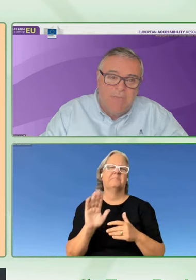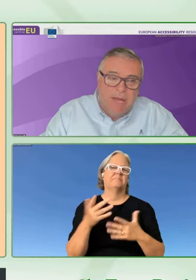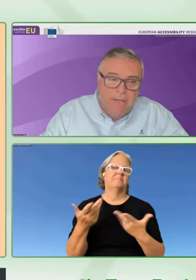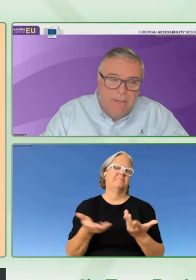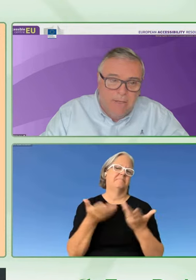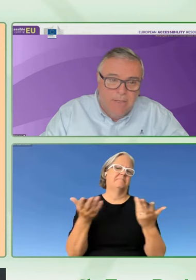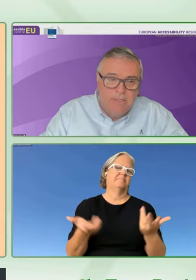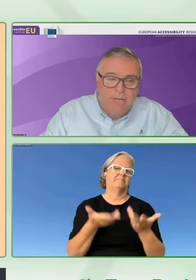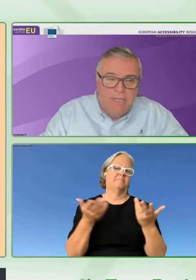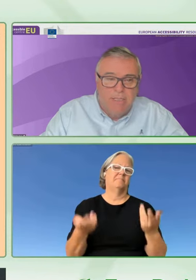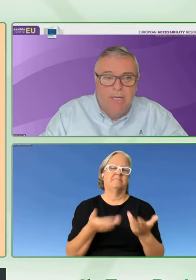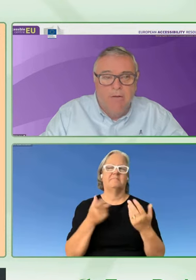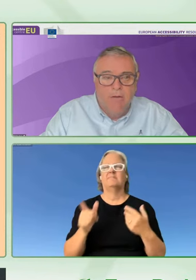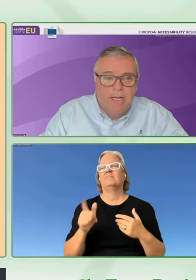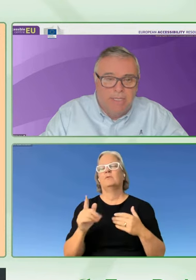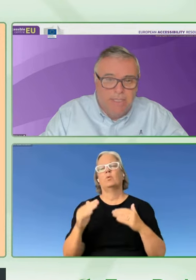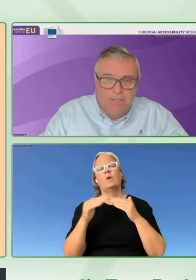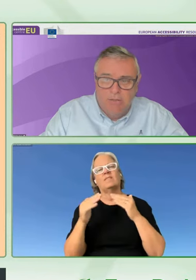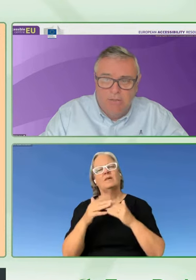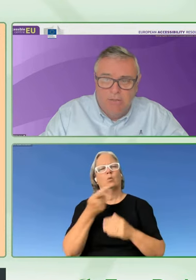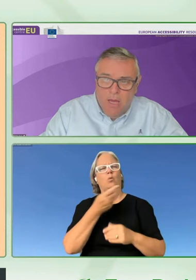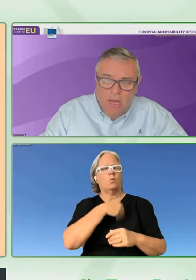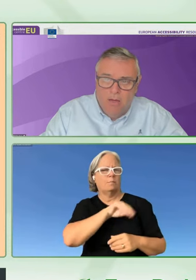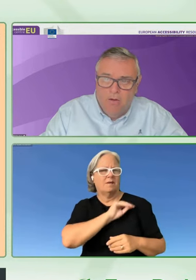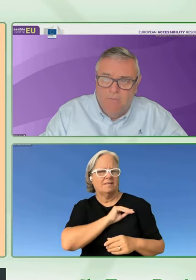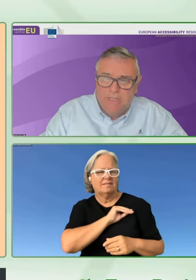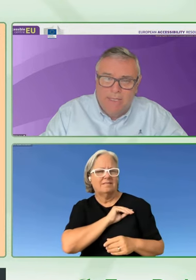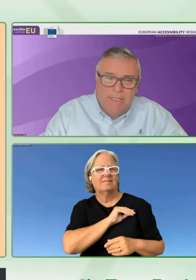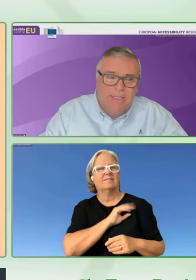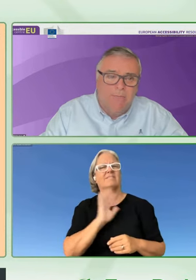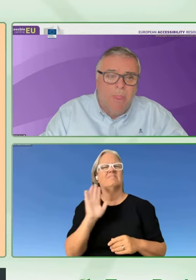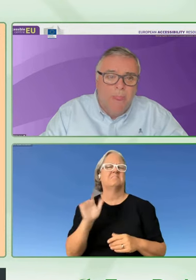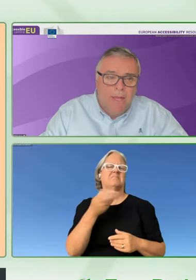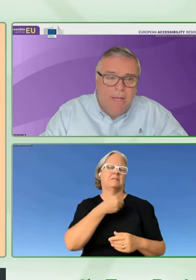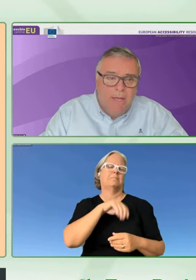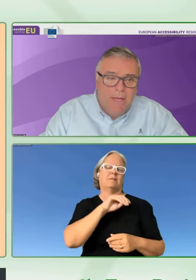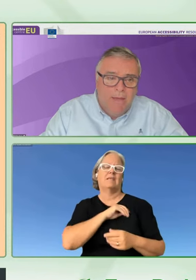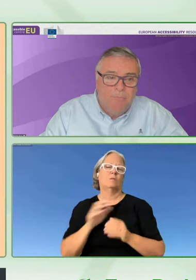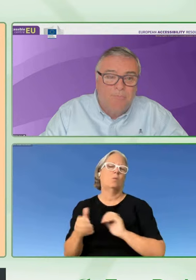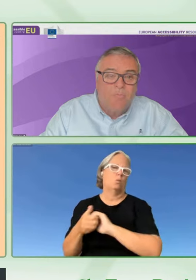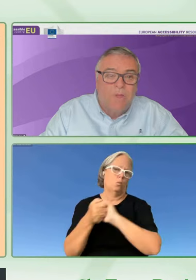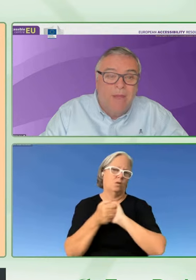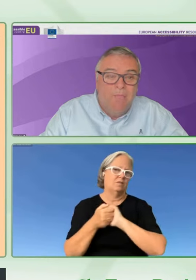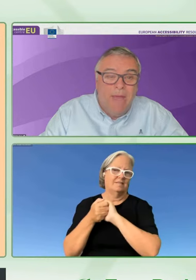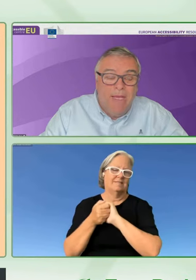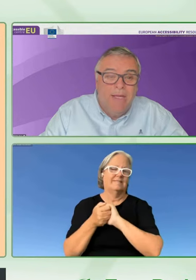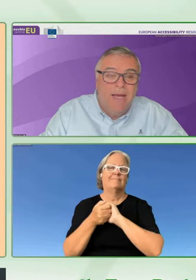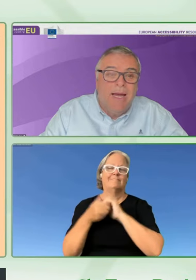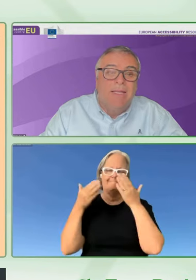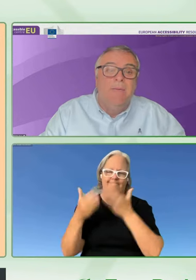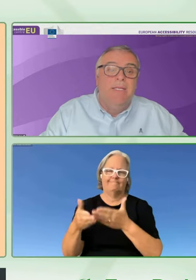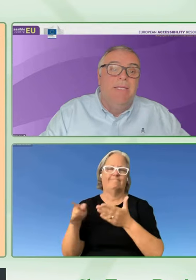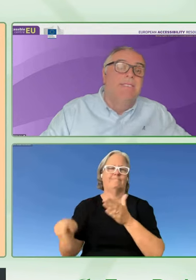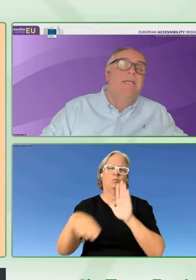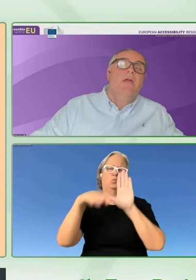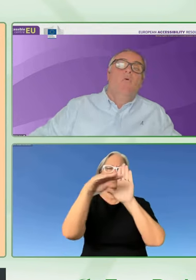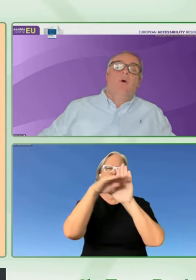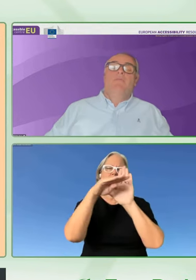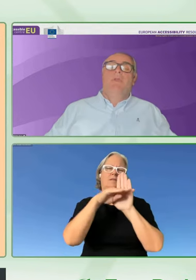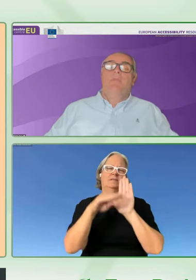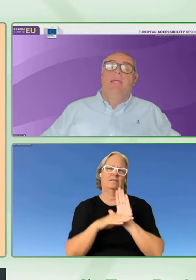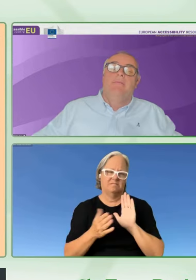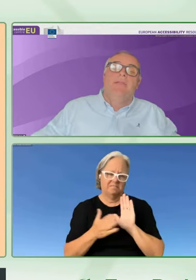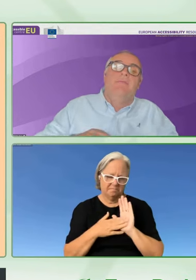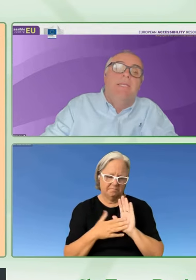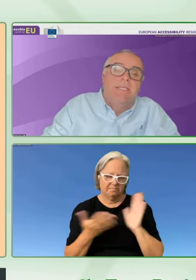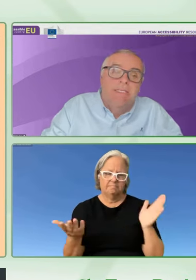of Spain, Spanish organization of standards. The main activities, one